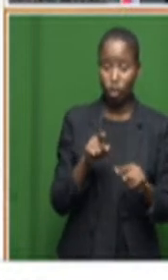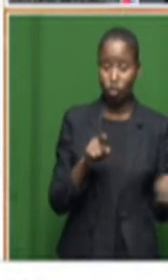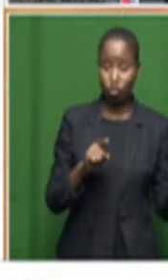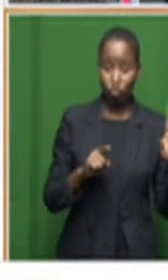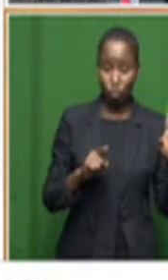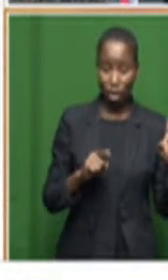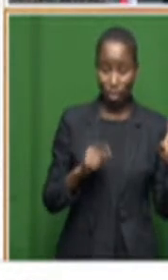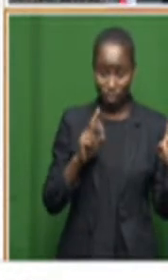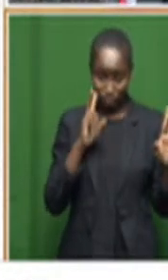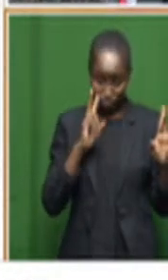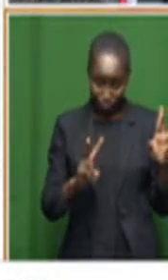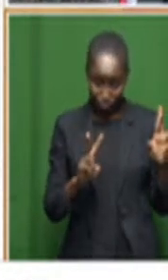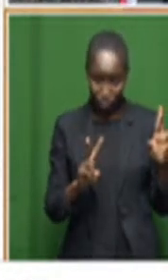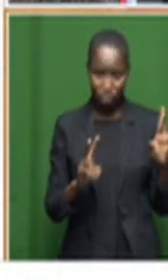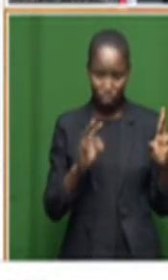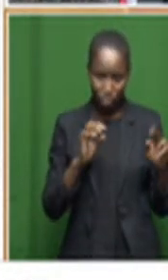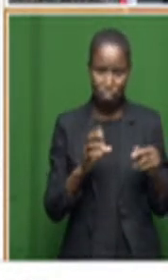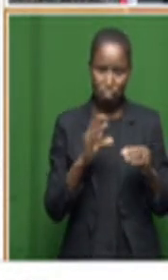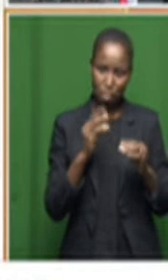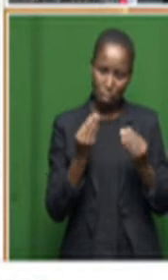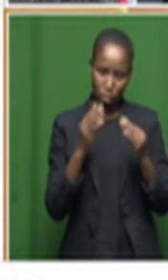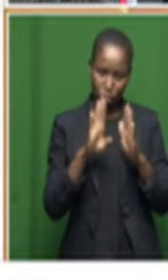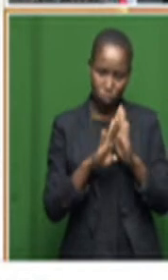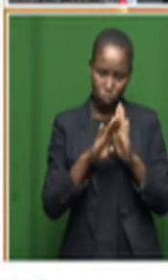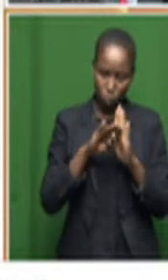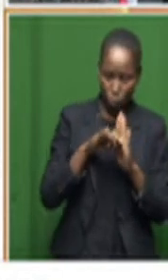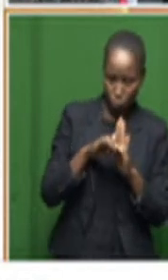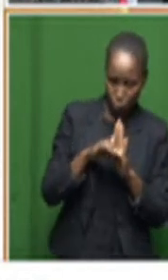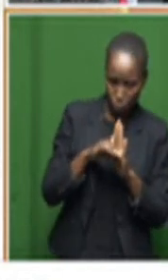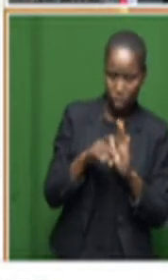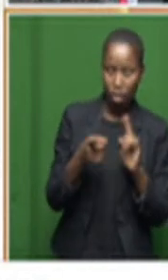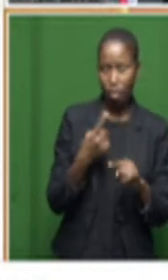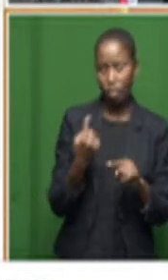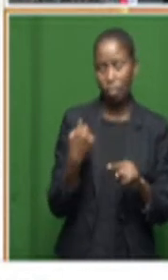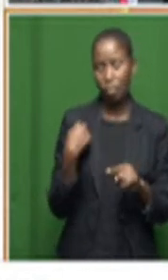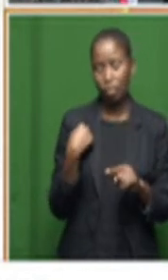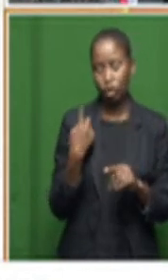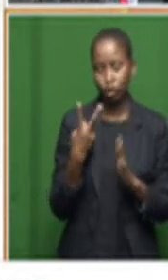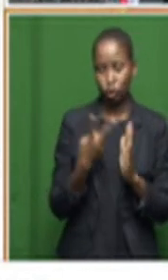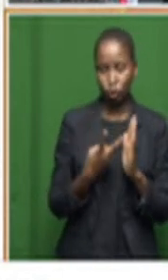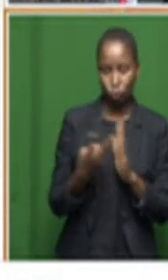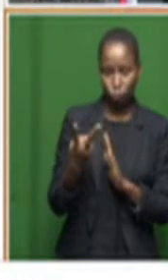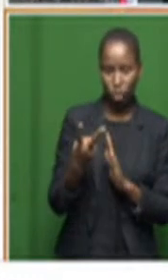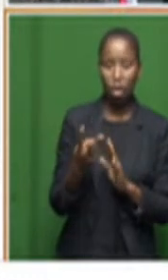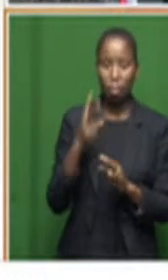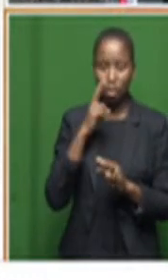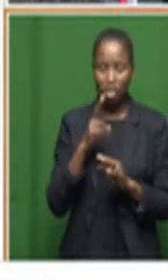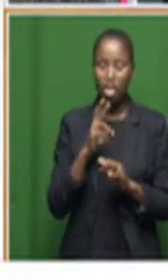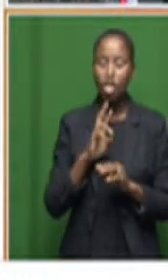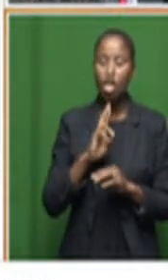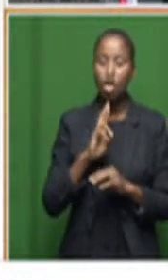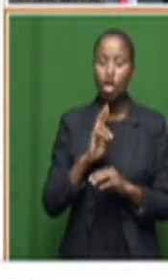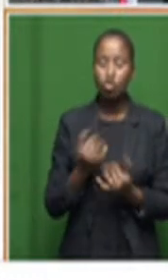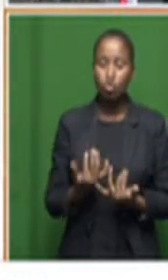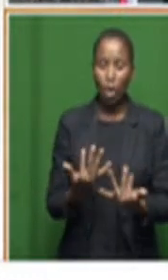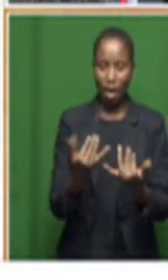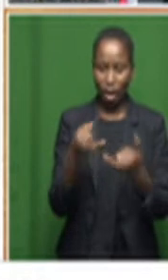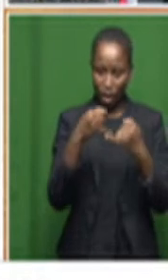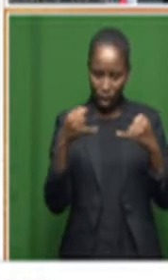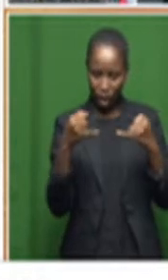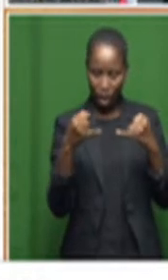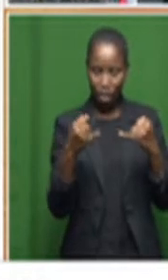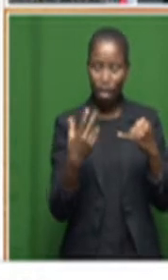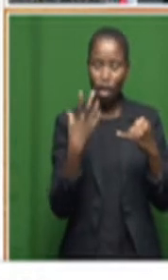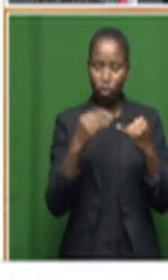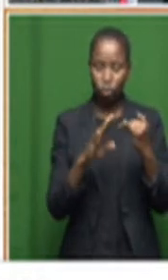picking up tempo nicely, and it's dropped off in the last 2 weeks, with a moving daily average of the green line decreasing. But